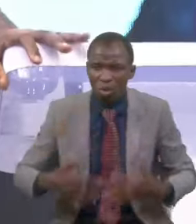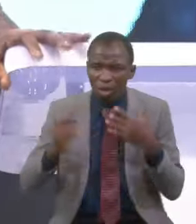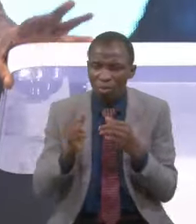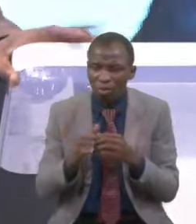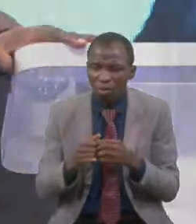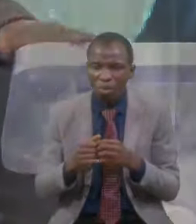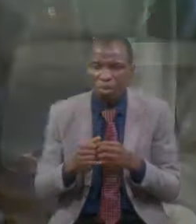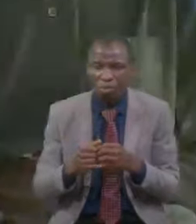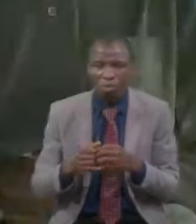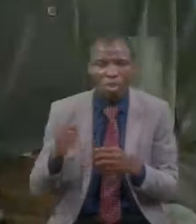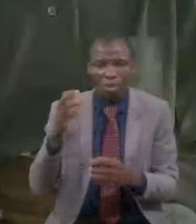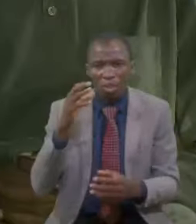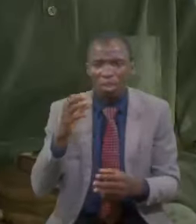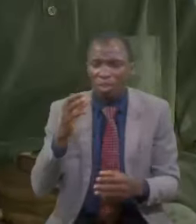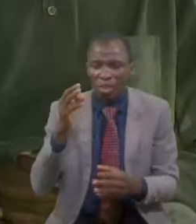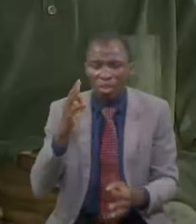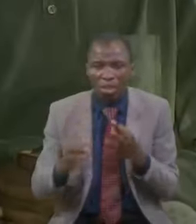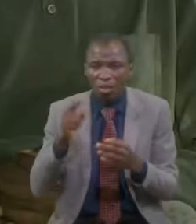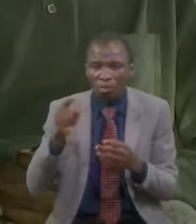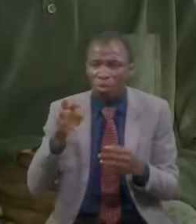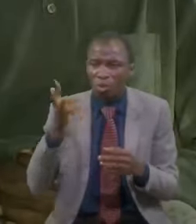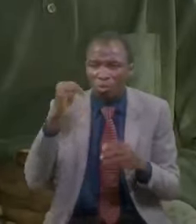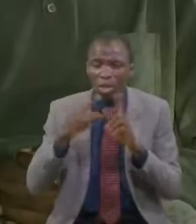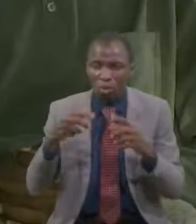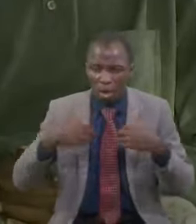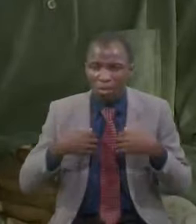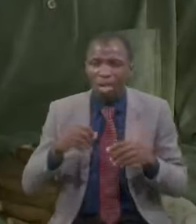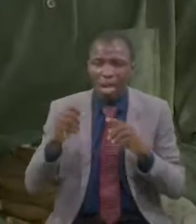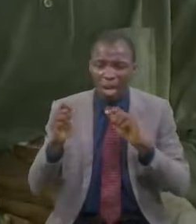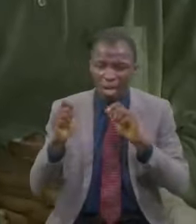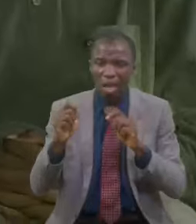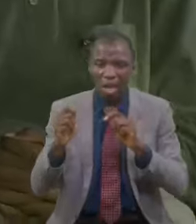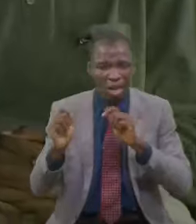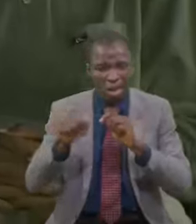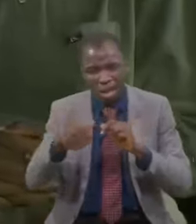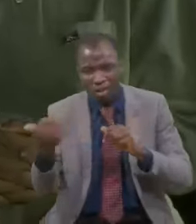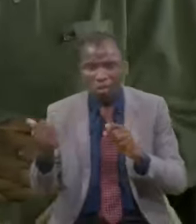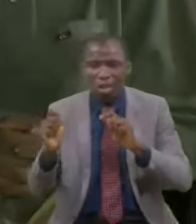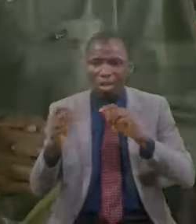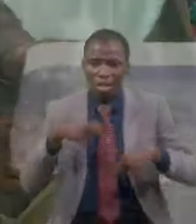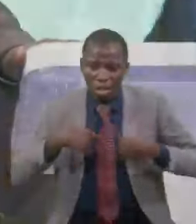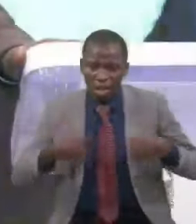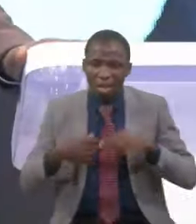heart transplant, the cost will prohibit it. And they will not give you